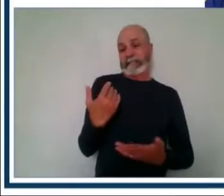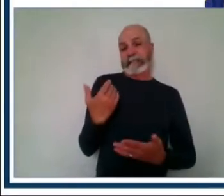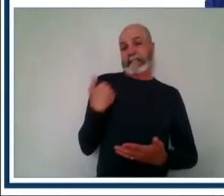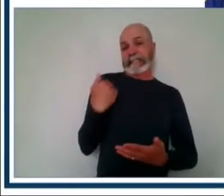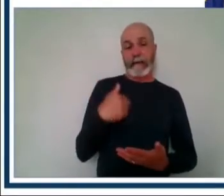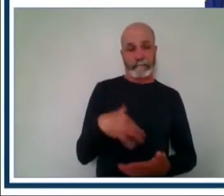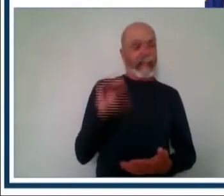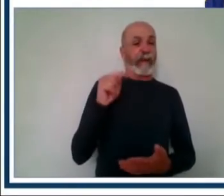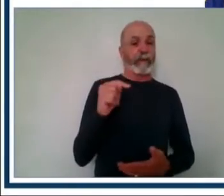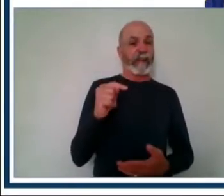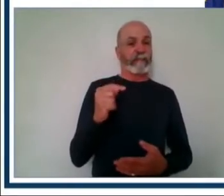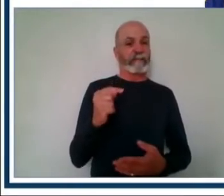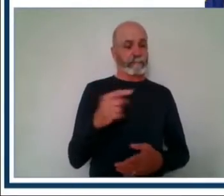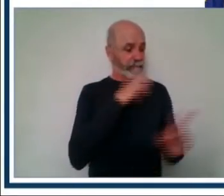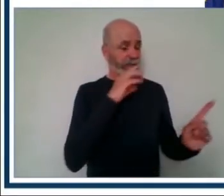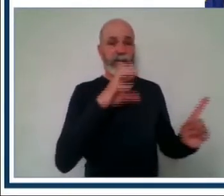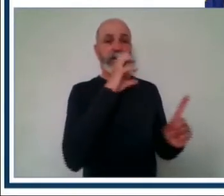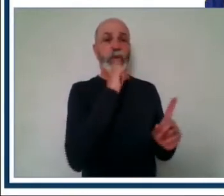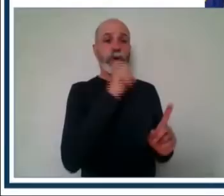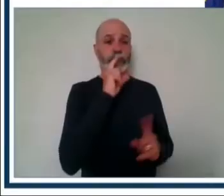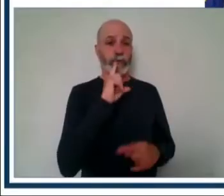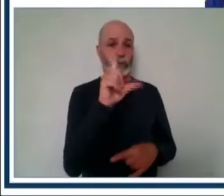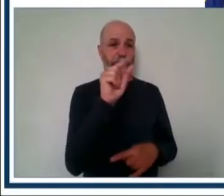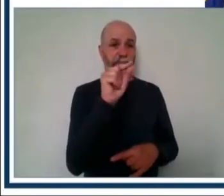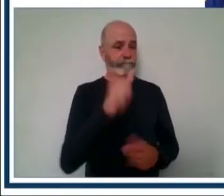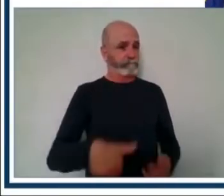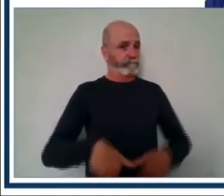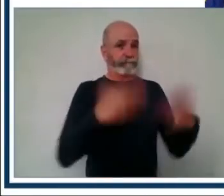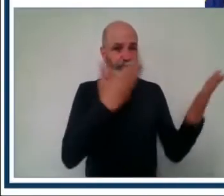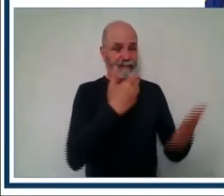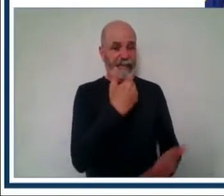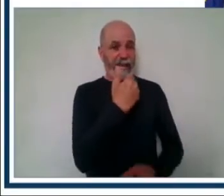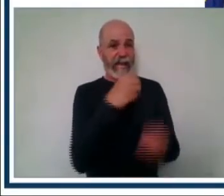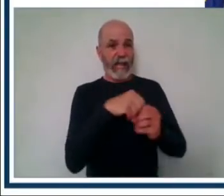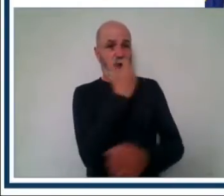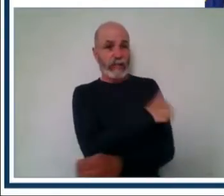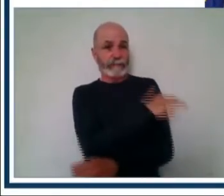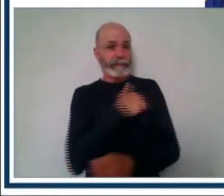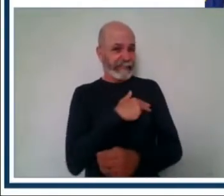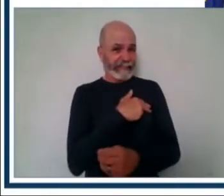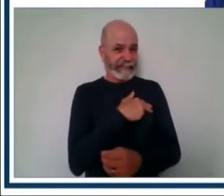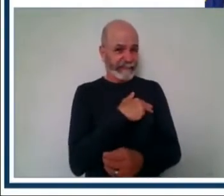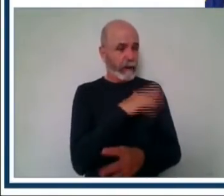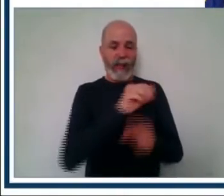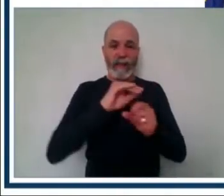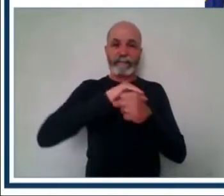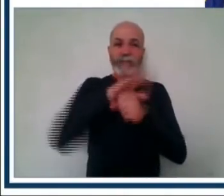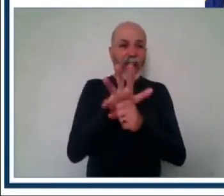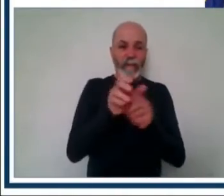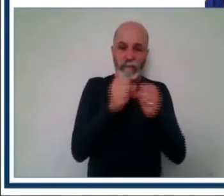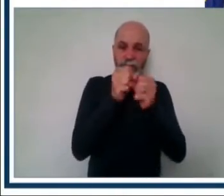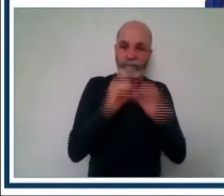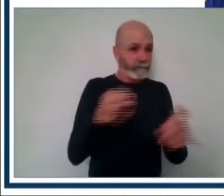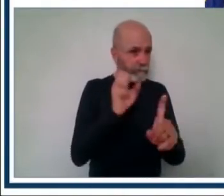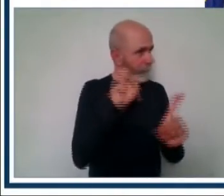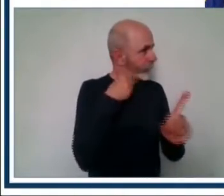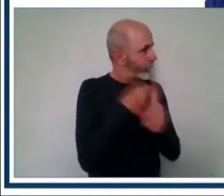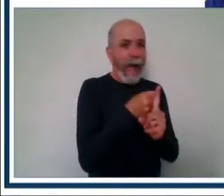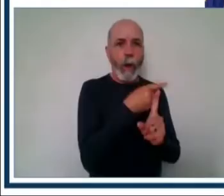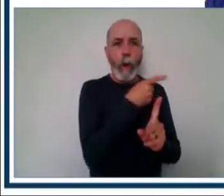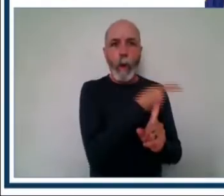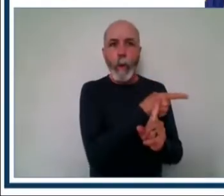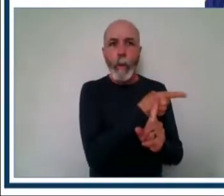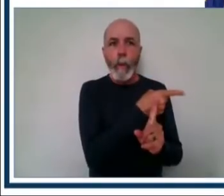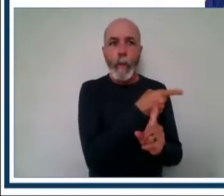people hospitalized, and we do know that the variant is impacting younger people a little bit more, should